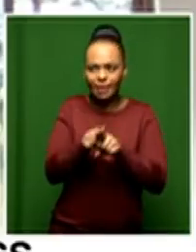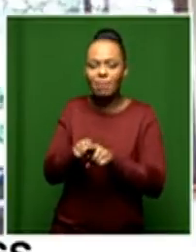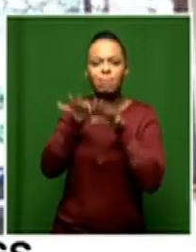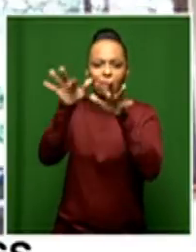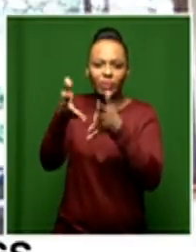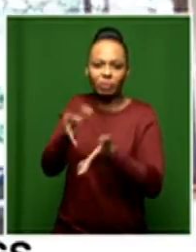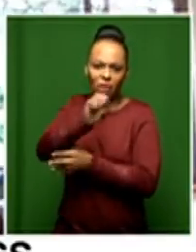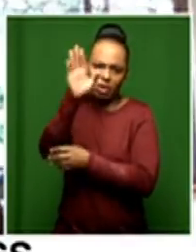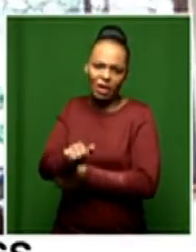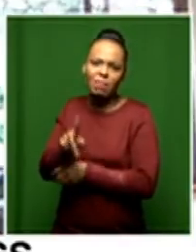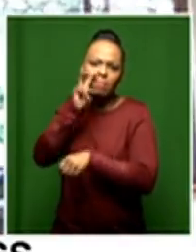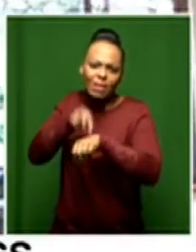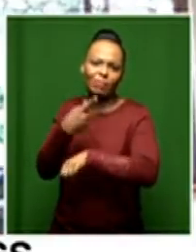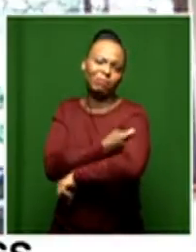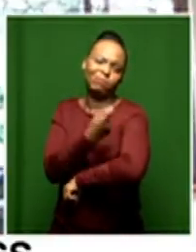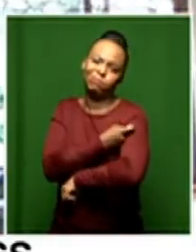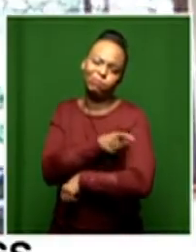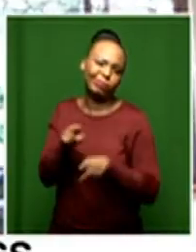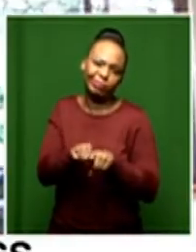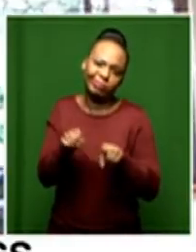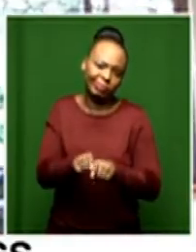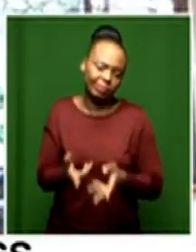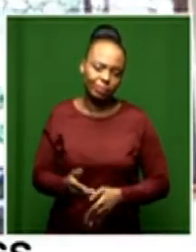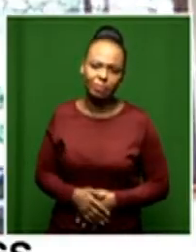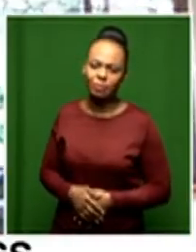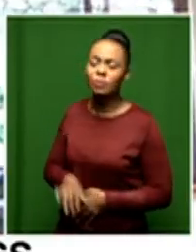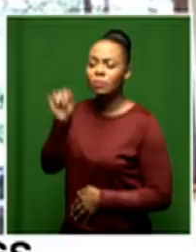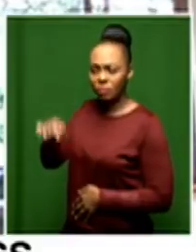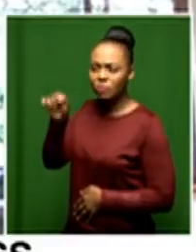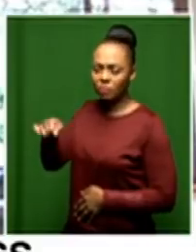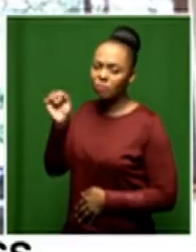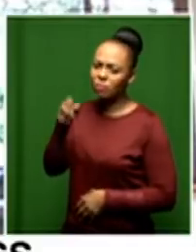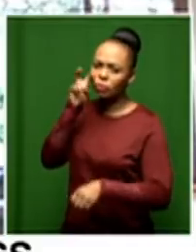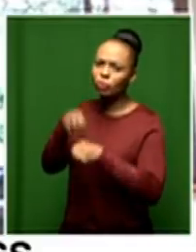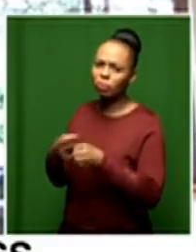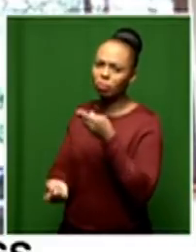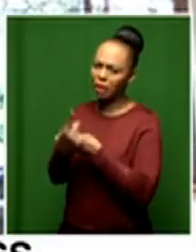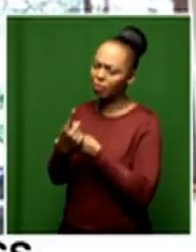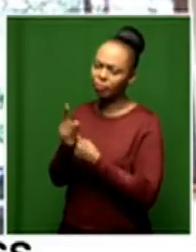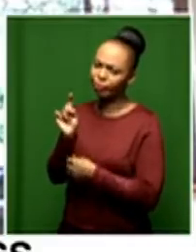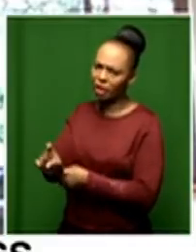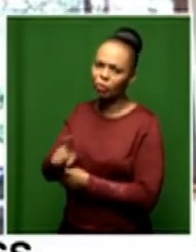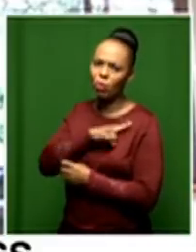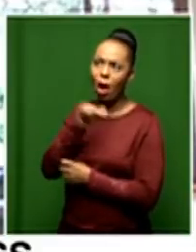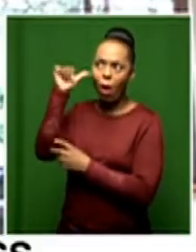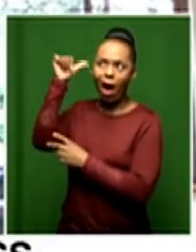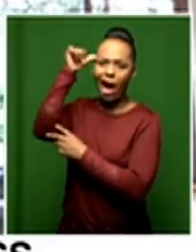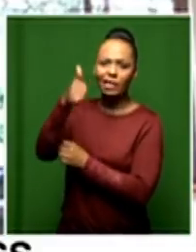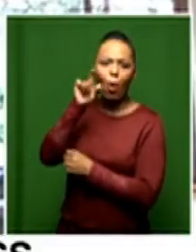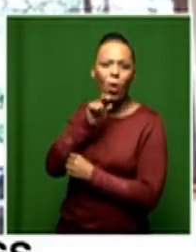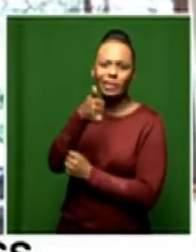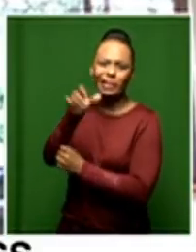Yeah, certainly, and that's something that we need to see, and I'm glad you're emphasizing particularly those over the age of 60, because that would